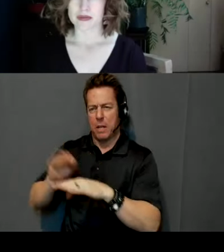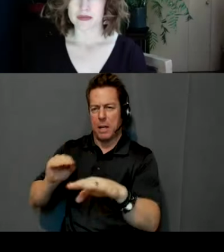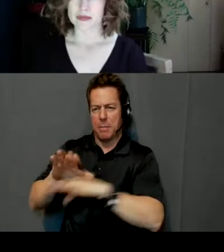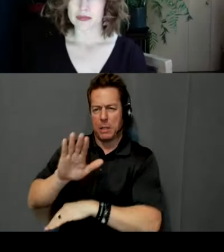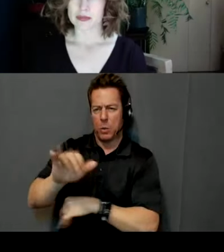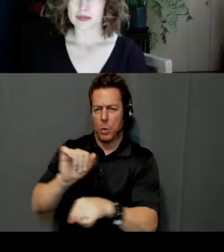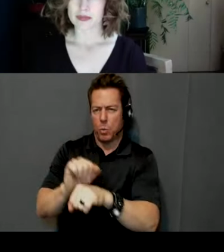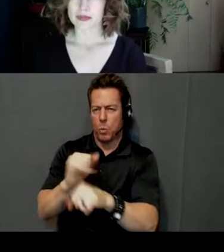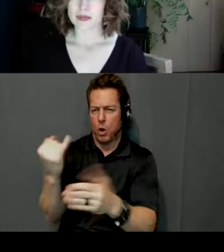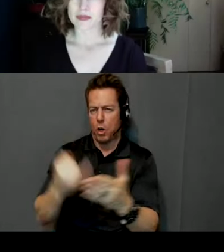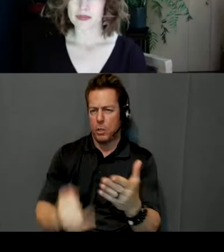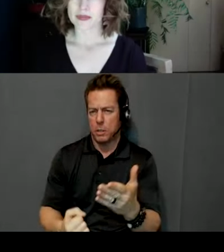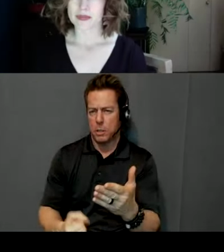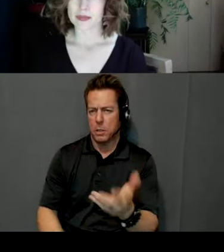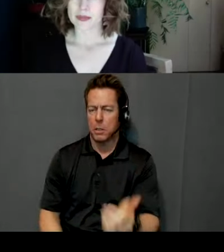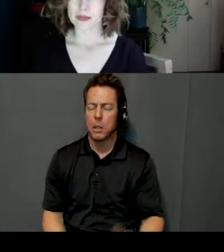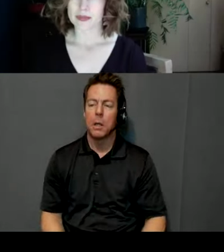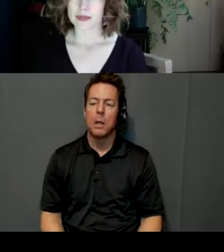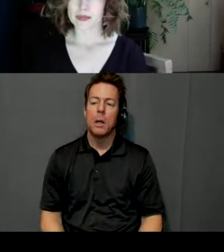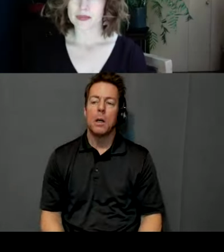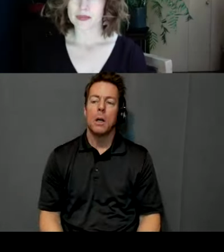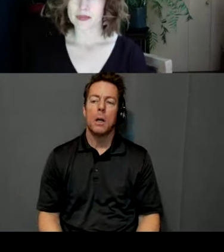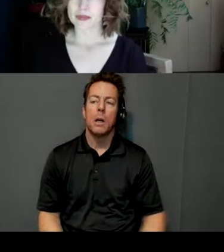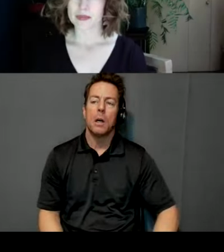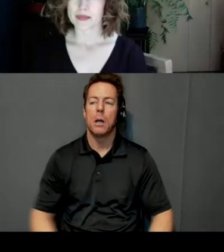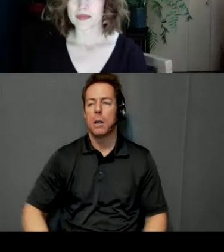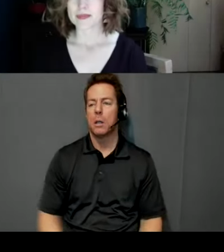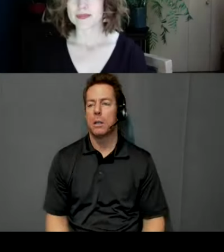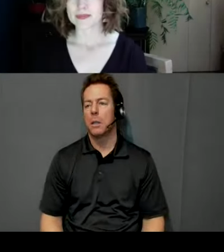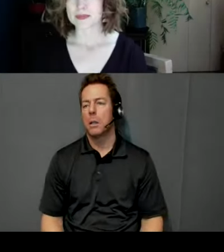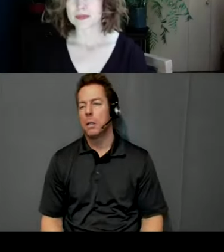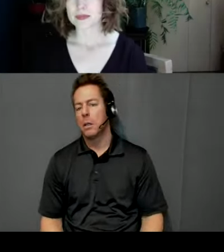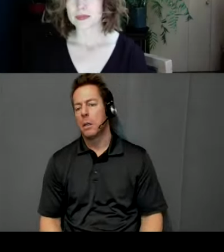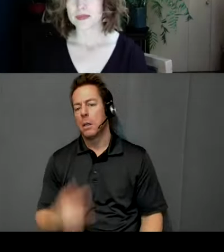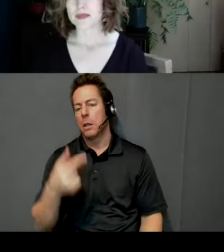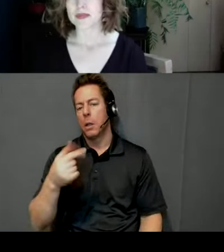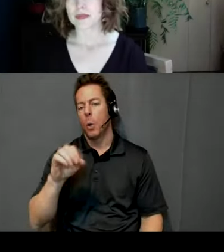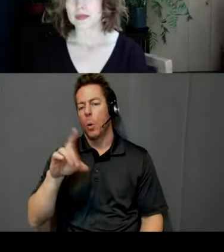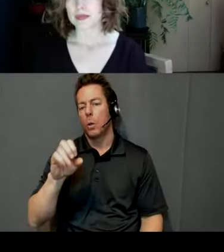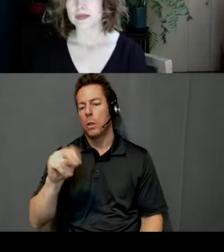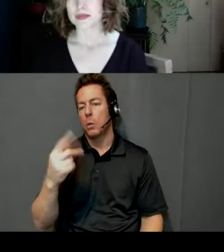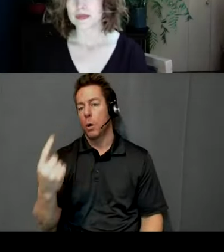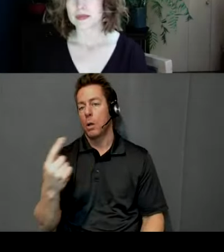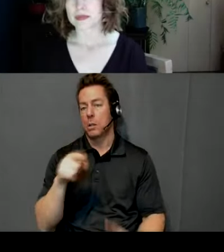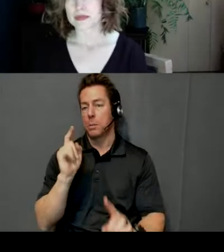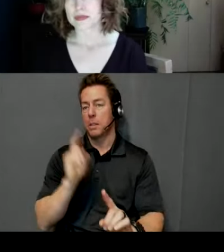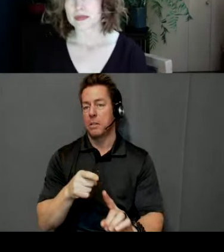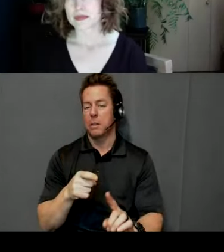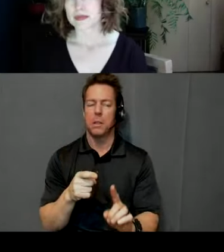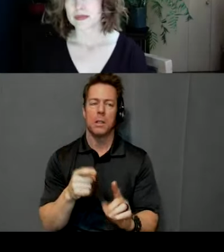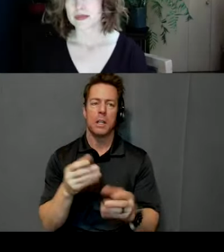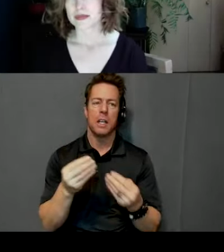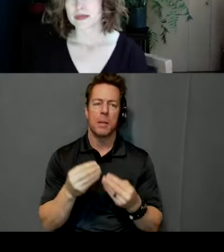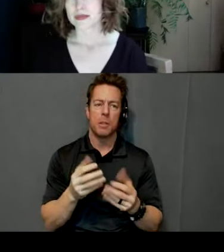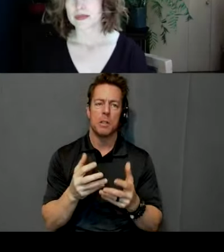I think it gives my work, with the Golden one in particular, it gave me